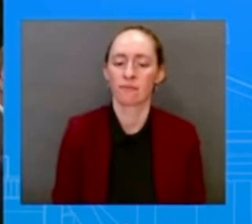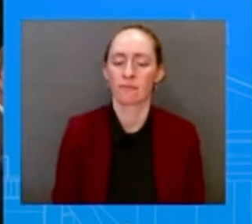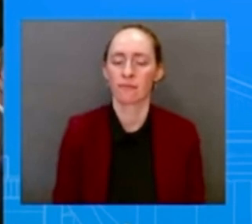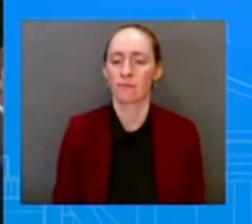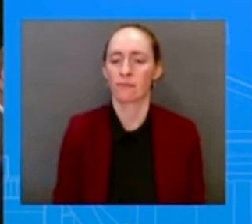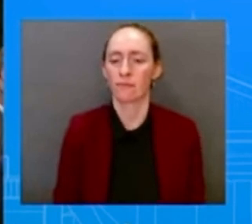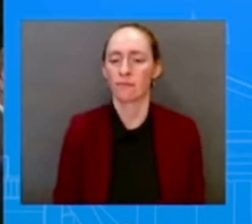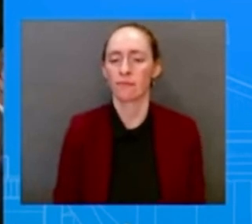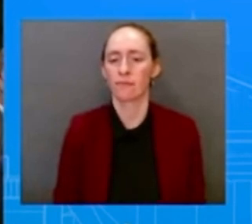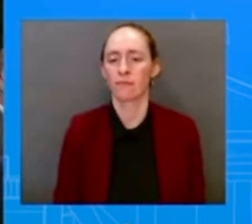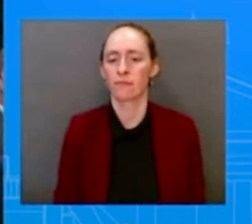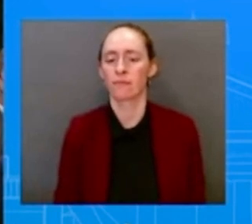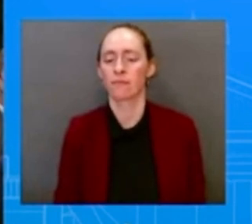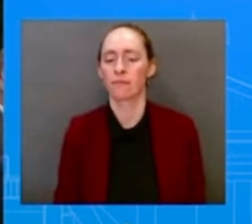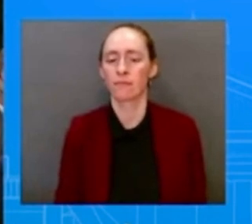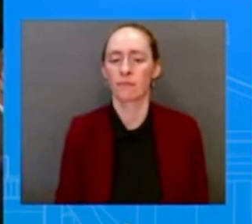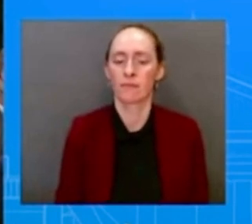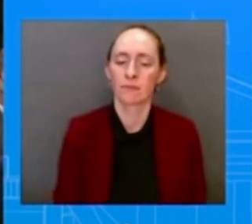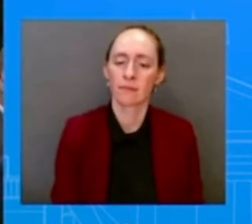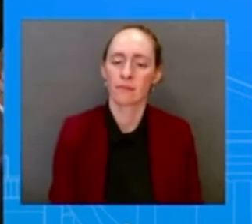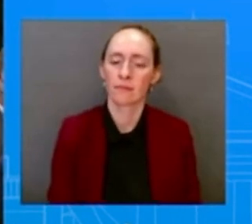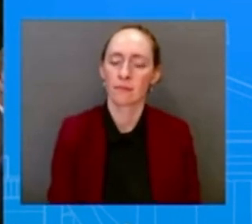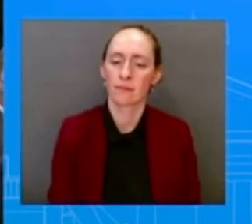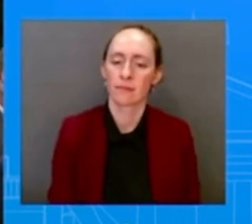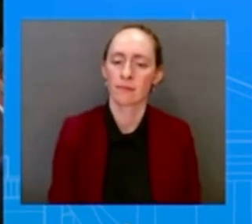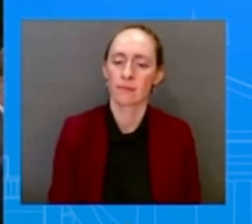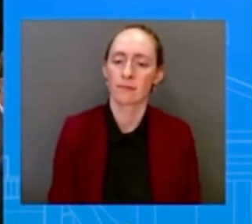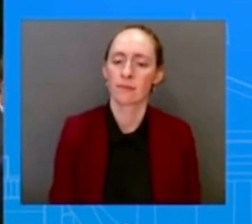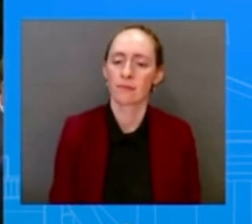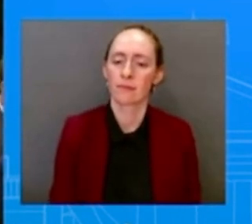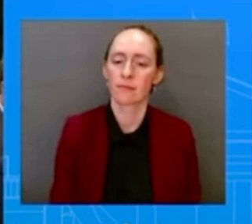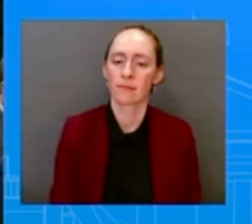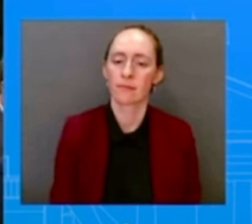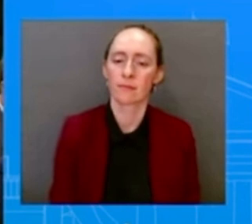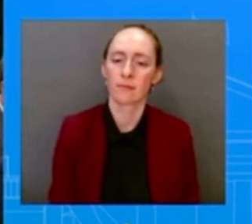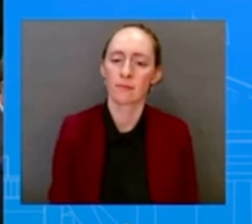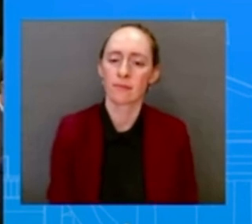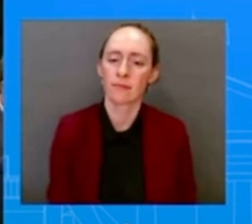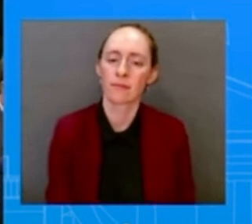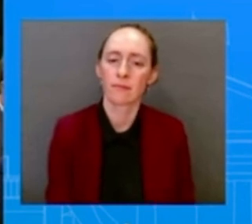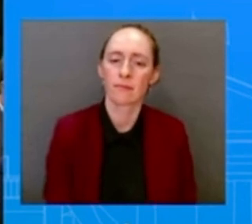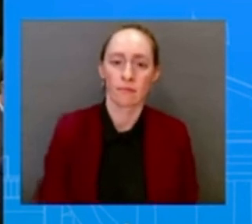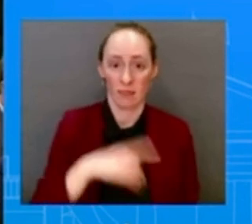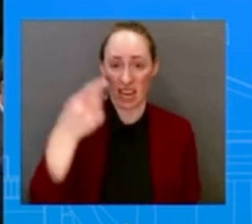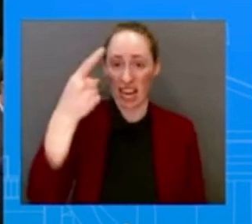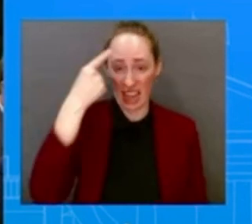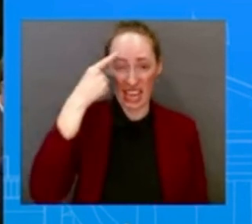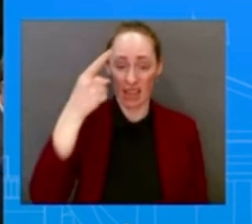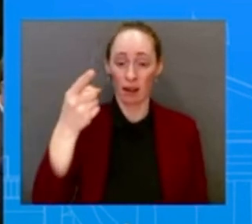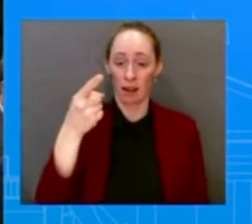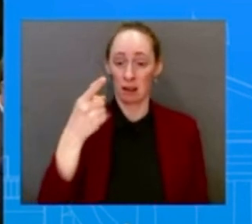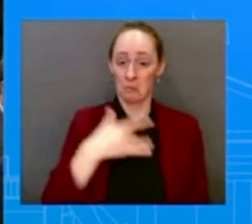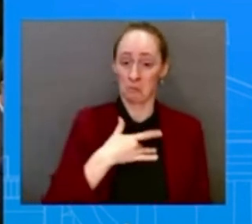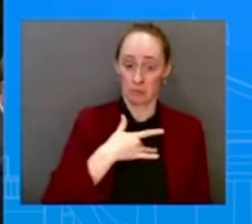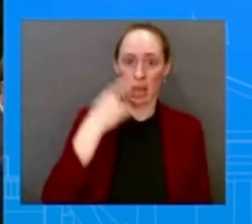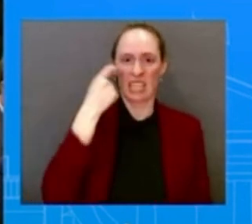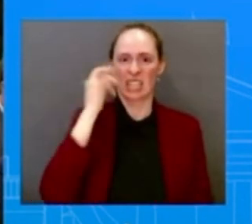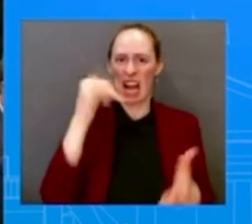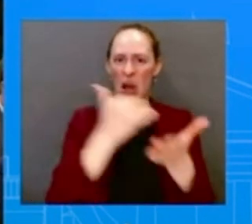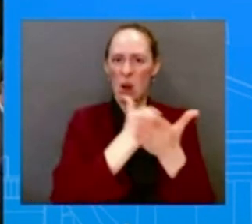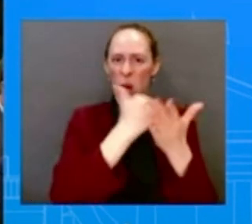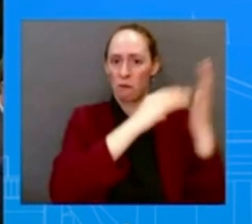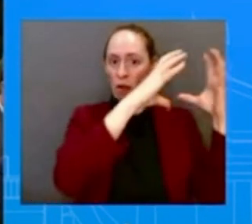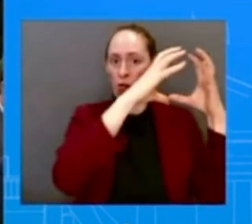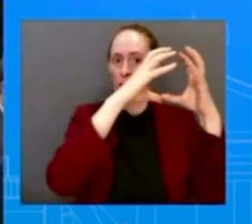initial assessment. So is the policy still, considering the first one was shot down off the East Coast and this high-altitude object was